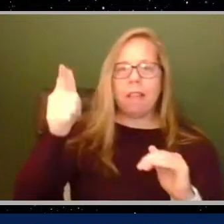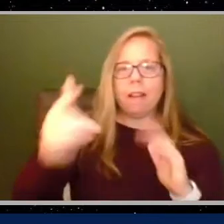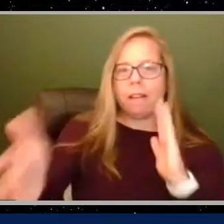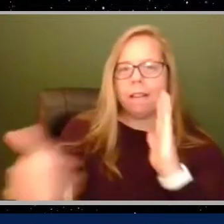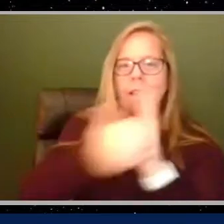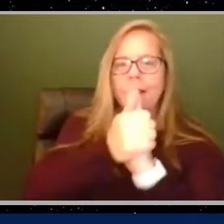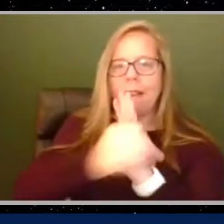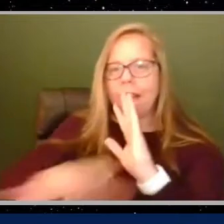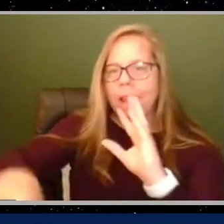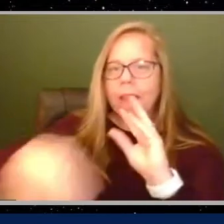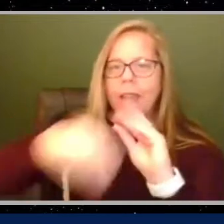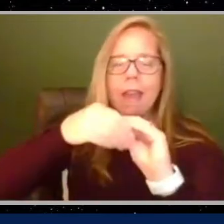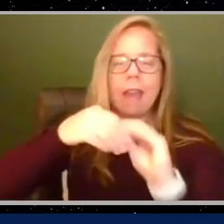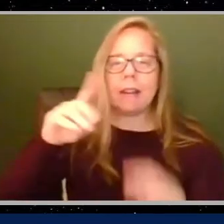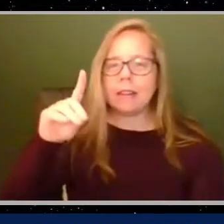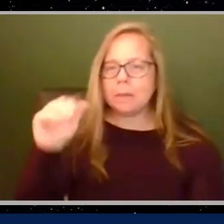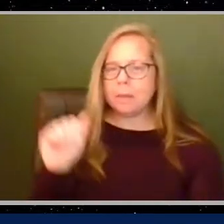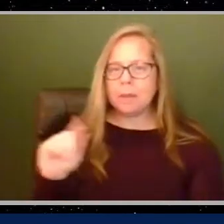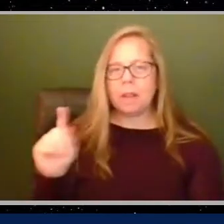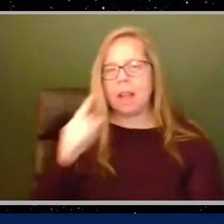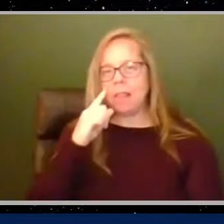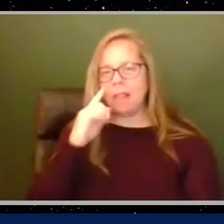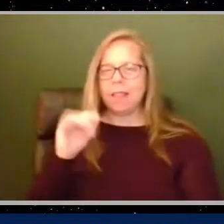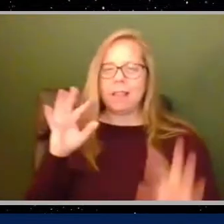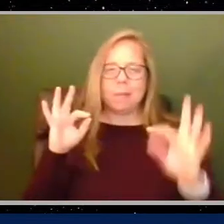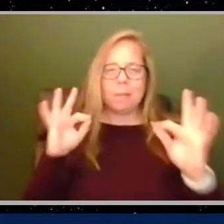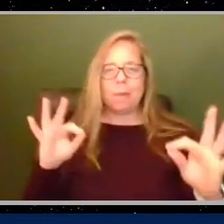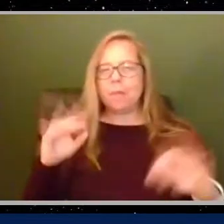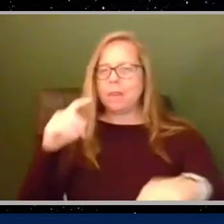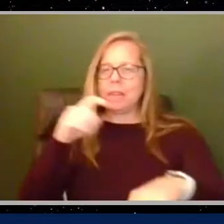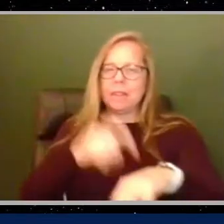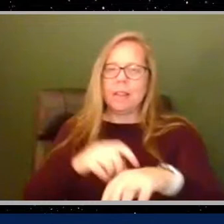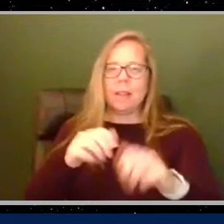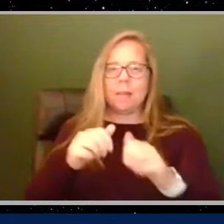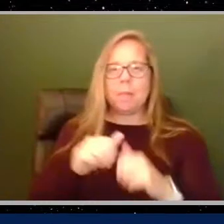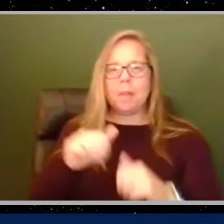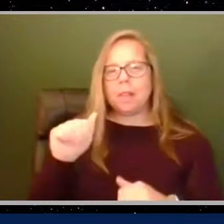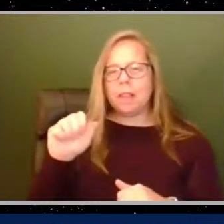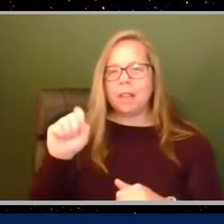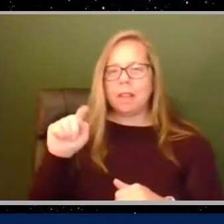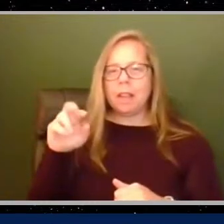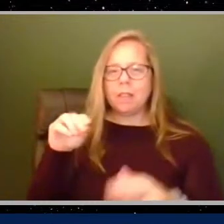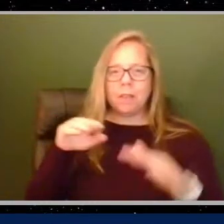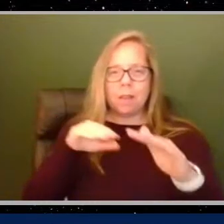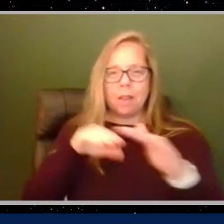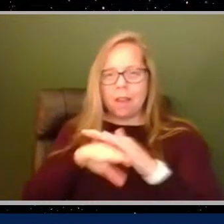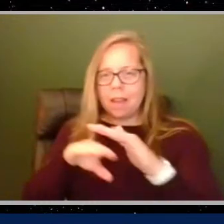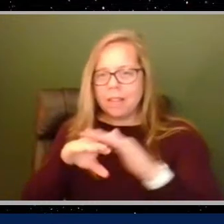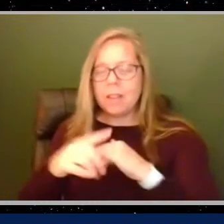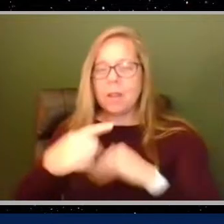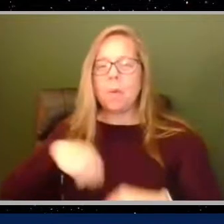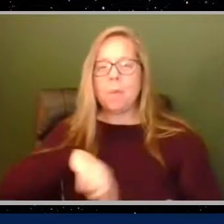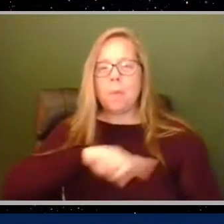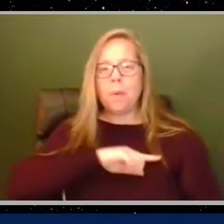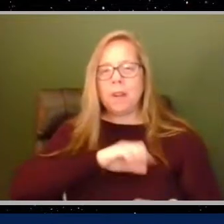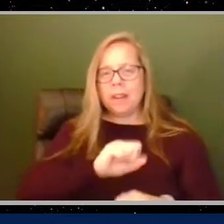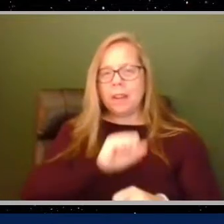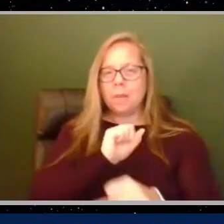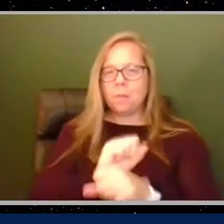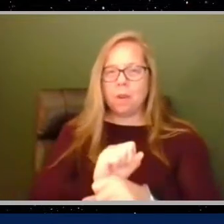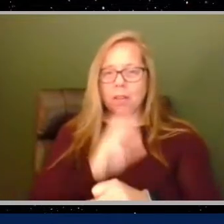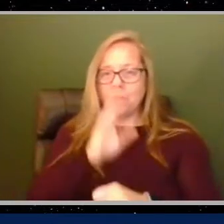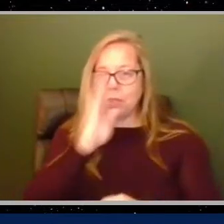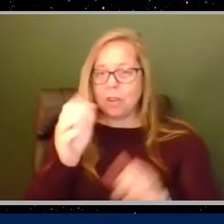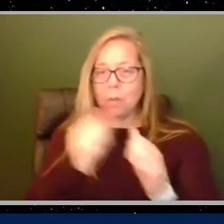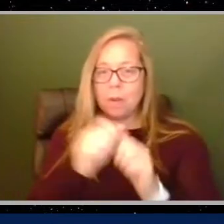I think that's the beauty of the timing of AstroAccess right now with everything happening in the space industry, is that we can work directly with these companies and say,